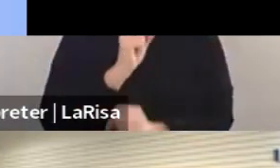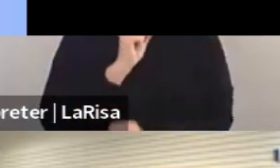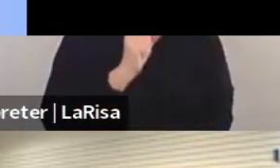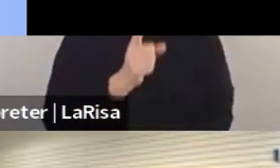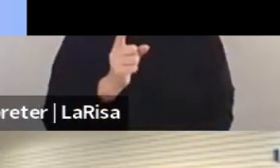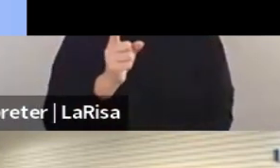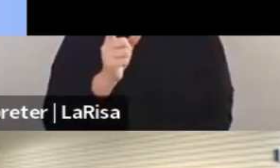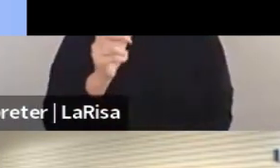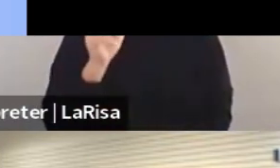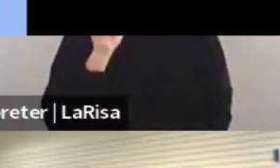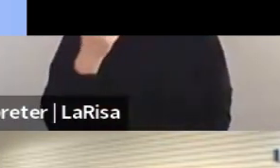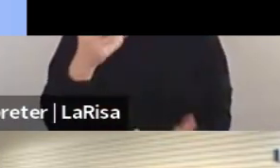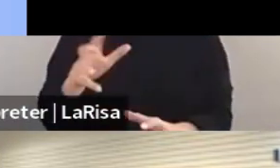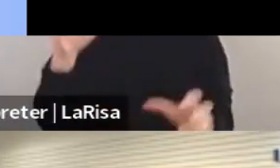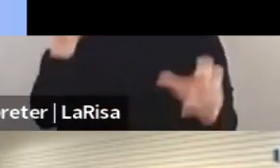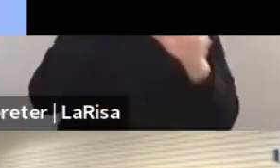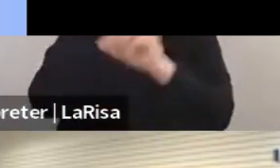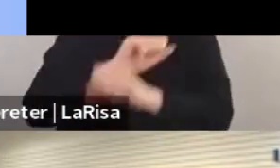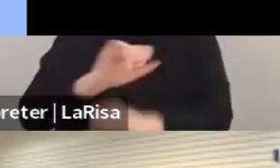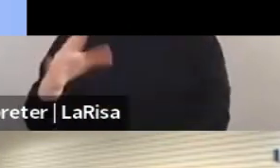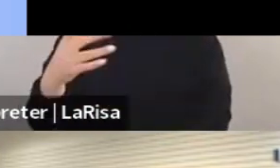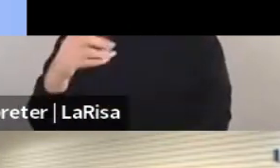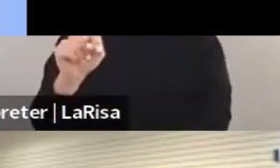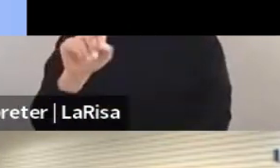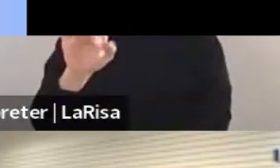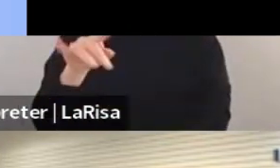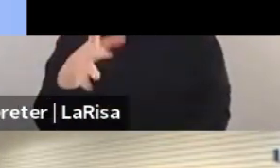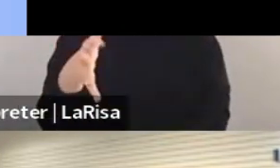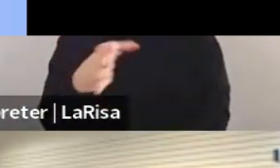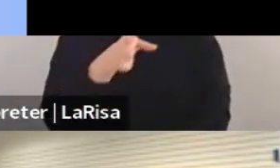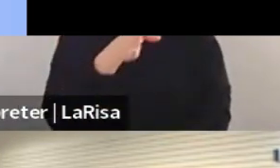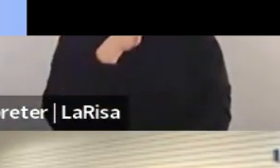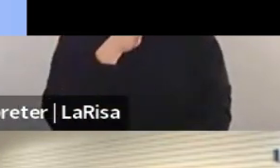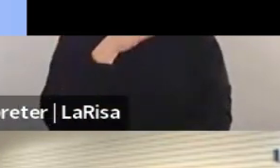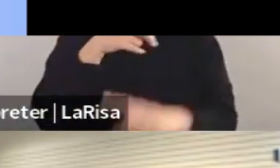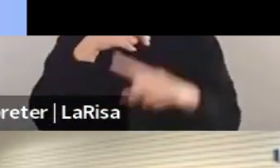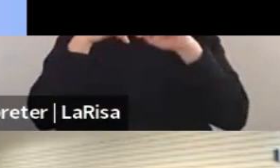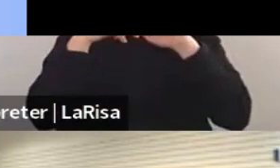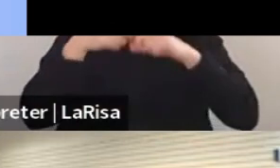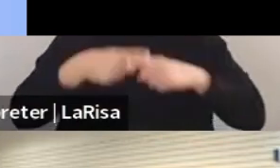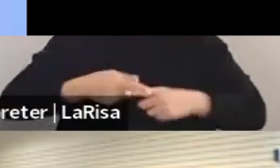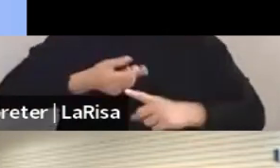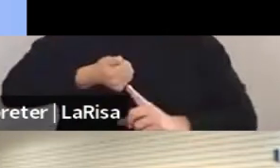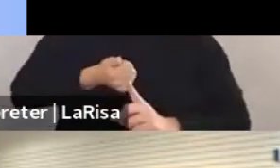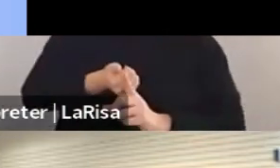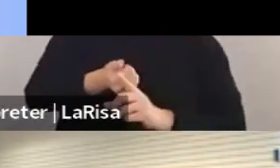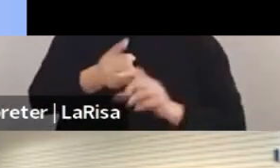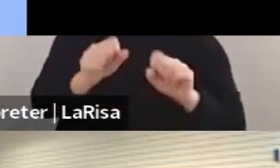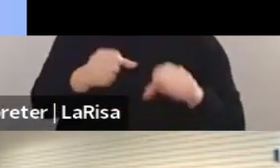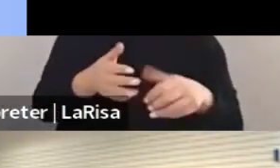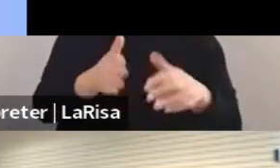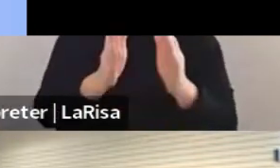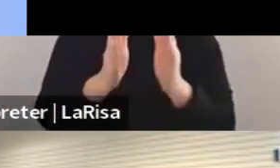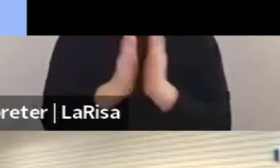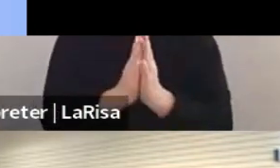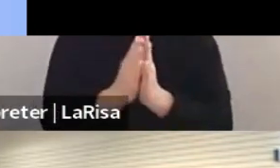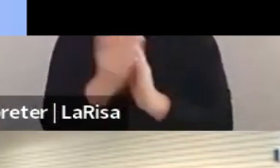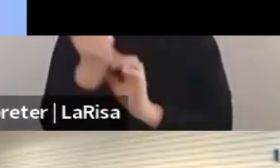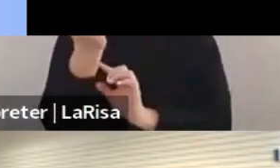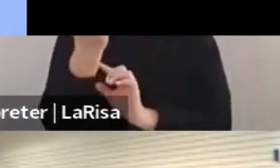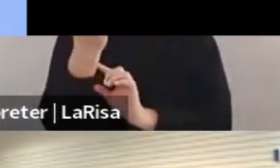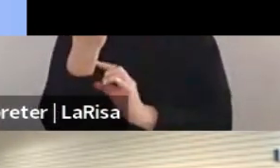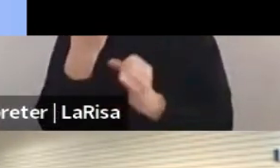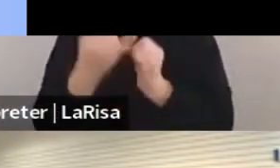make sure that we notice them and they get answered. And then you're also welcome to unmute yourself to ask a